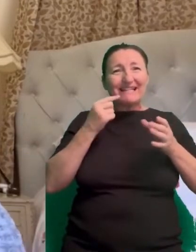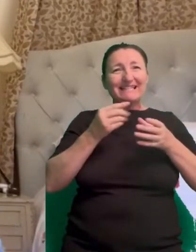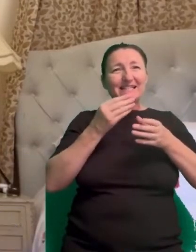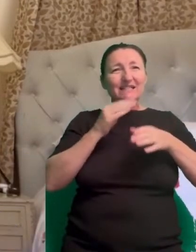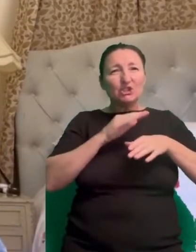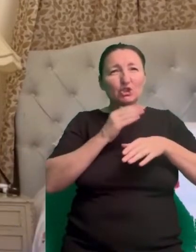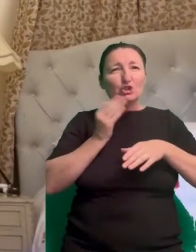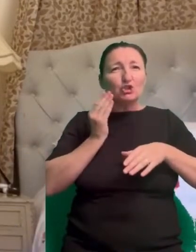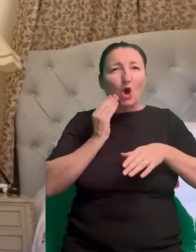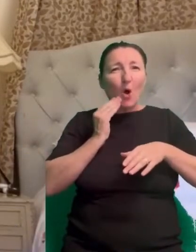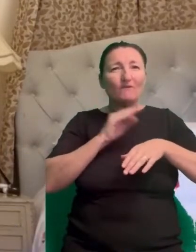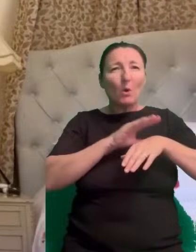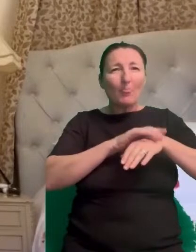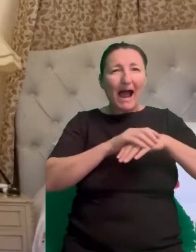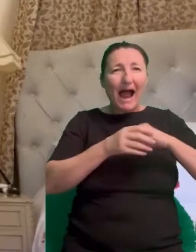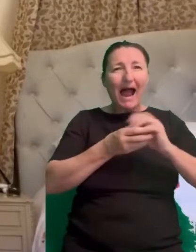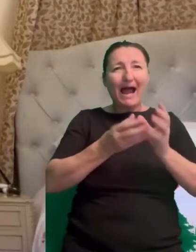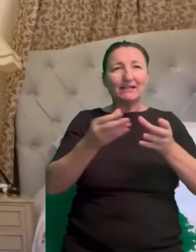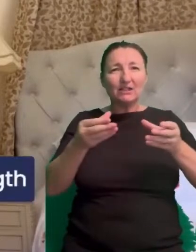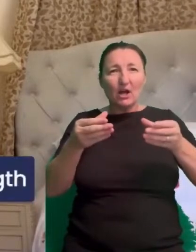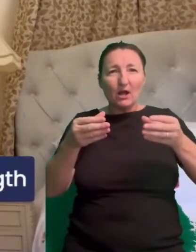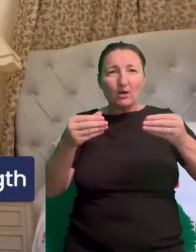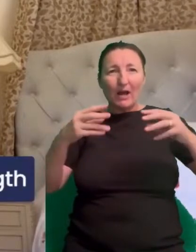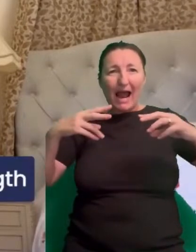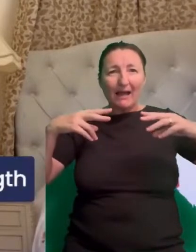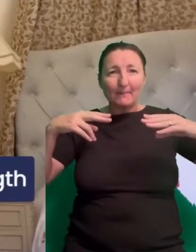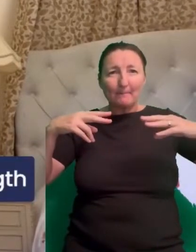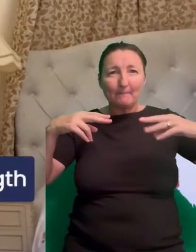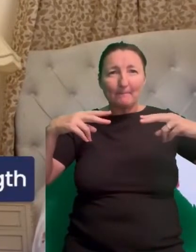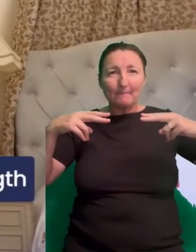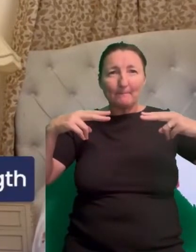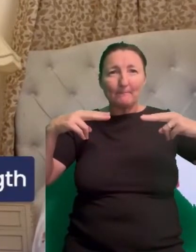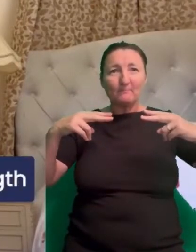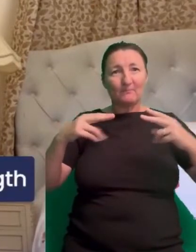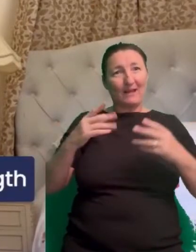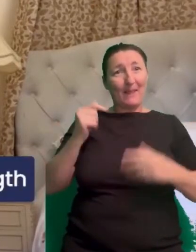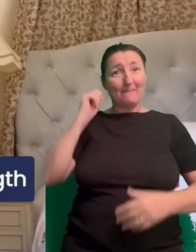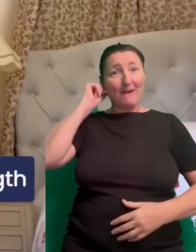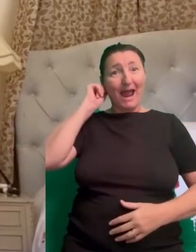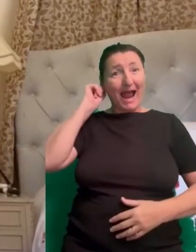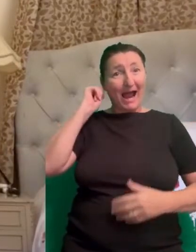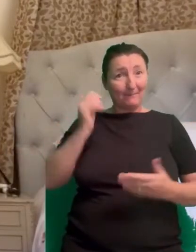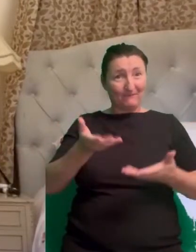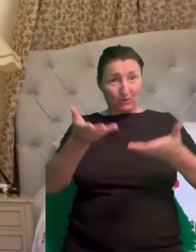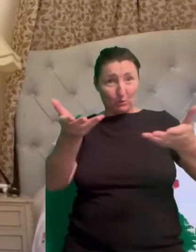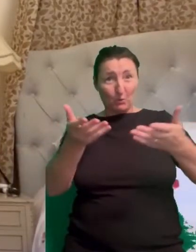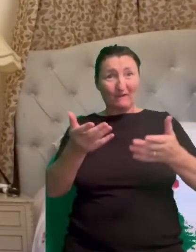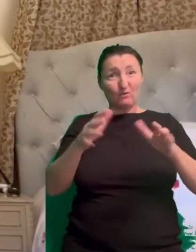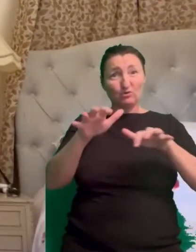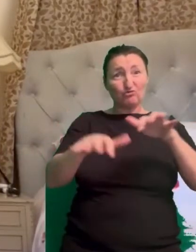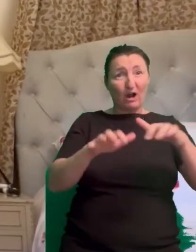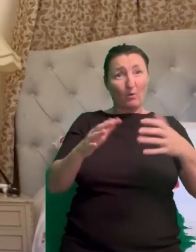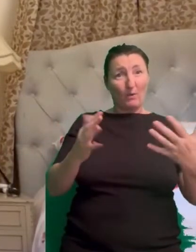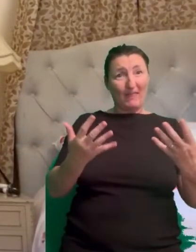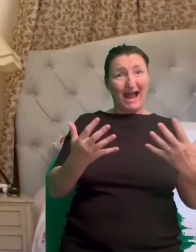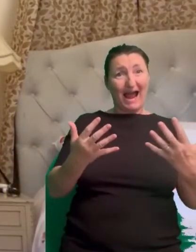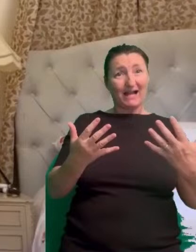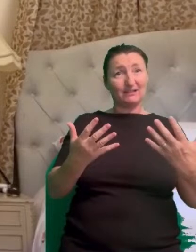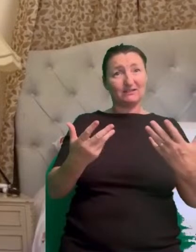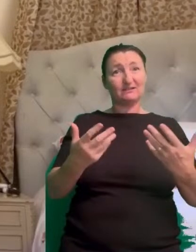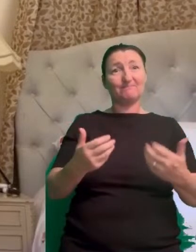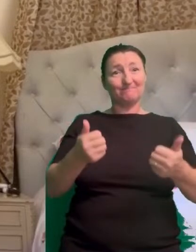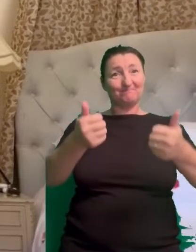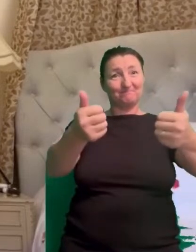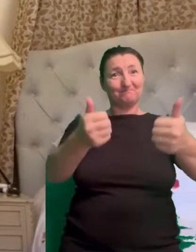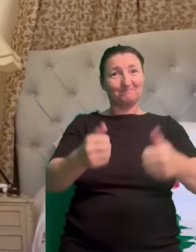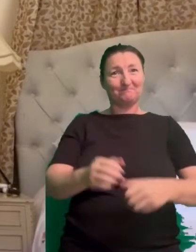squeeze with all of my fingers. So that's my little hack for anybody that struggles with dexterity or strength in their hands or in their lower